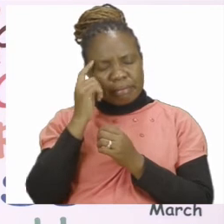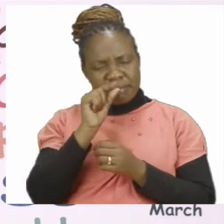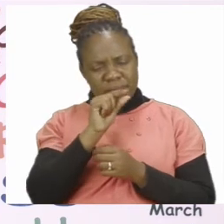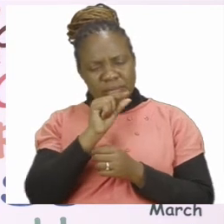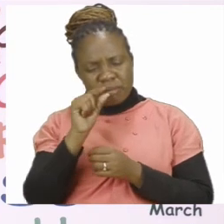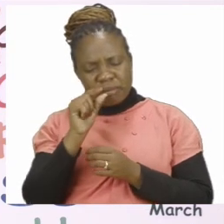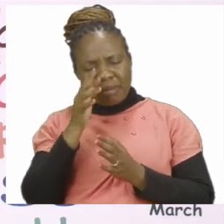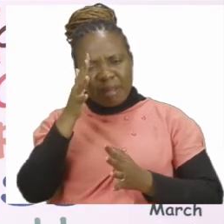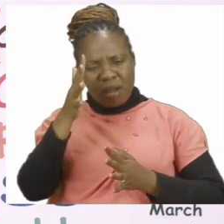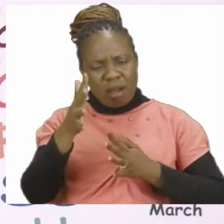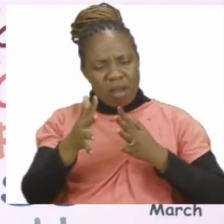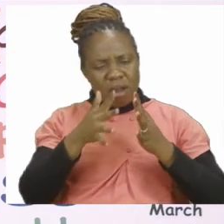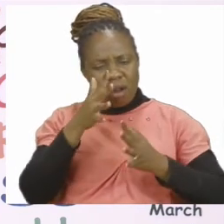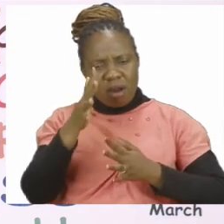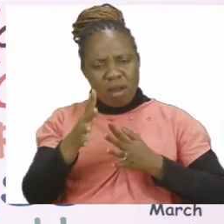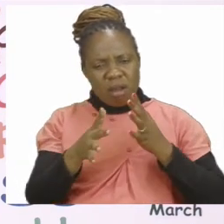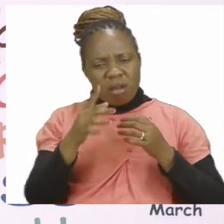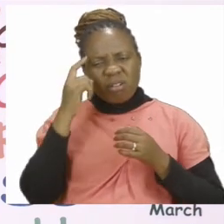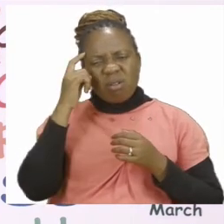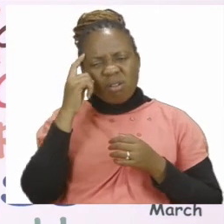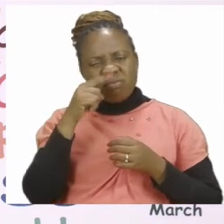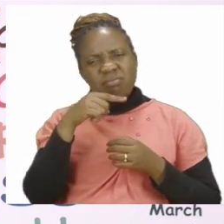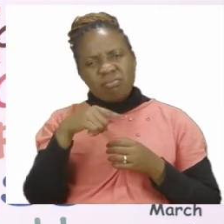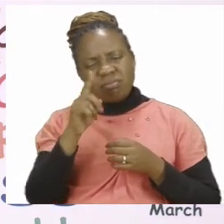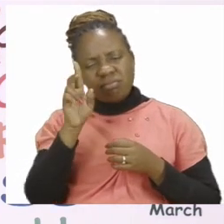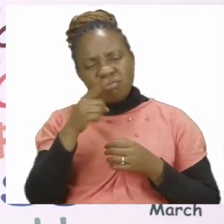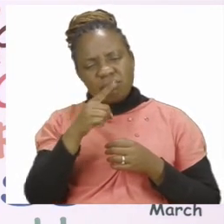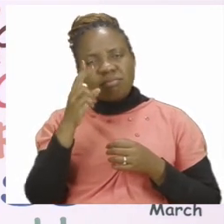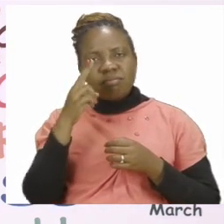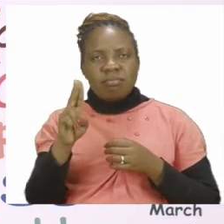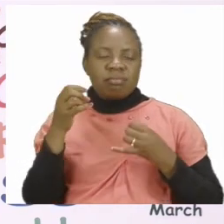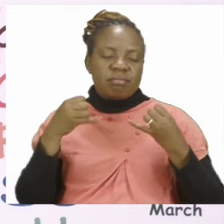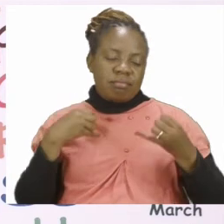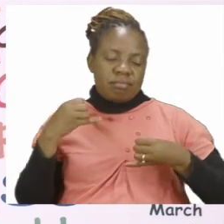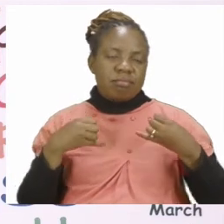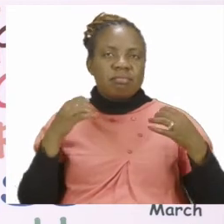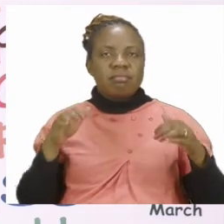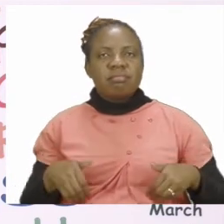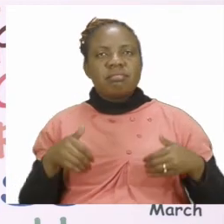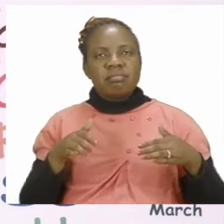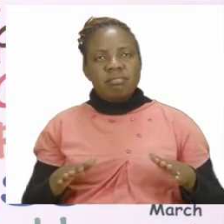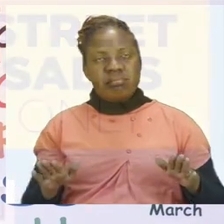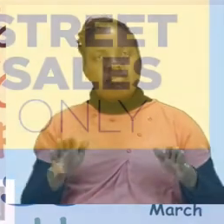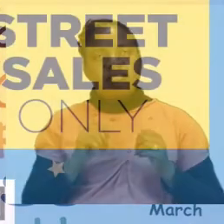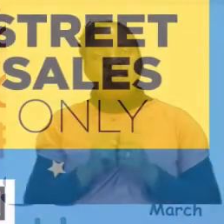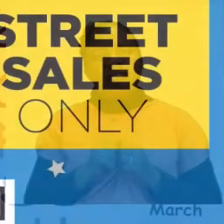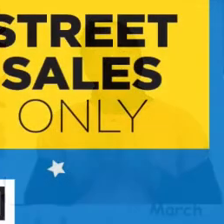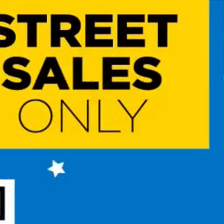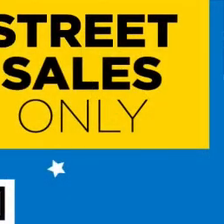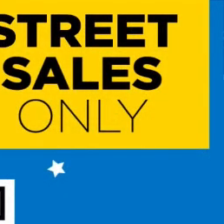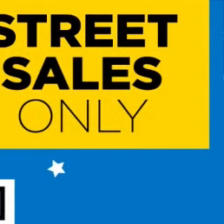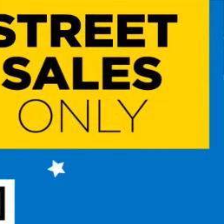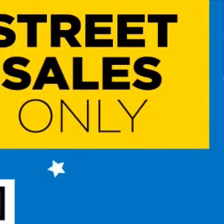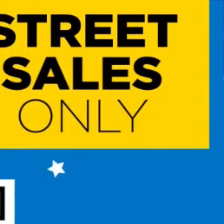if it sounds correct to you. Right. Enjoy, boys and girls. We will see you shortly after the break. Follow